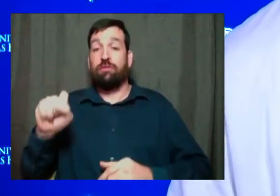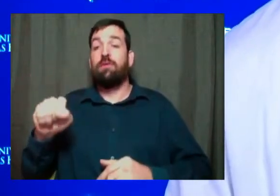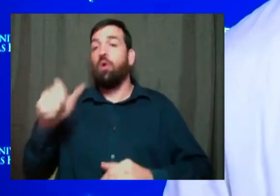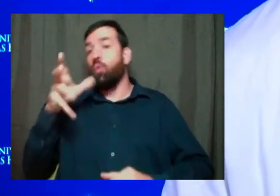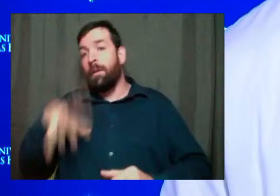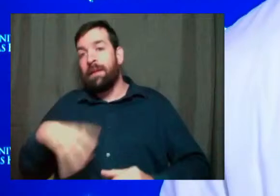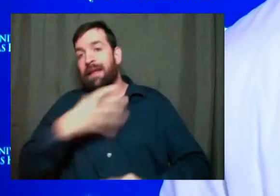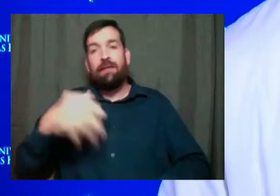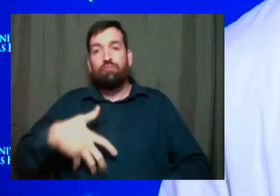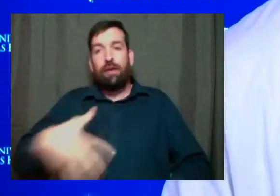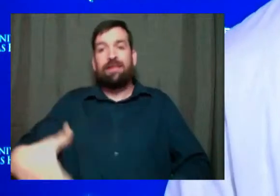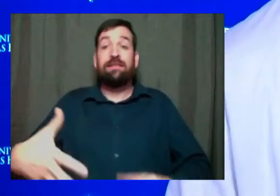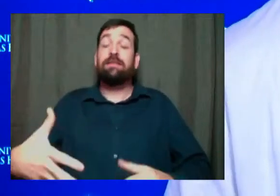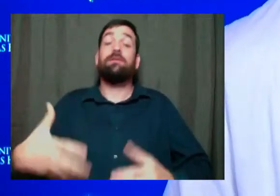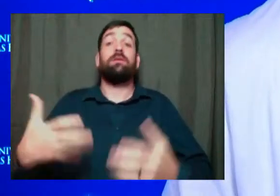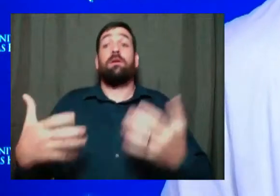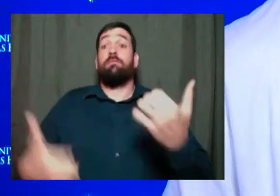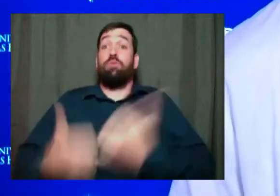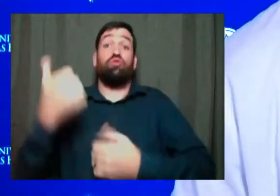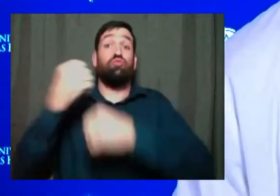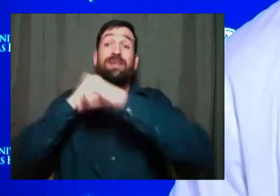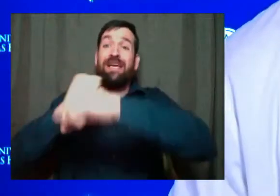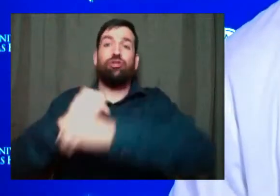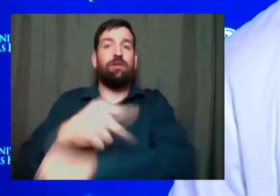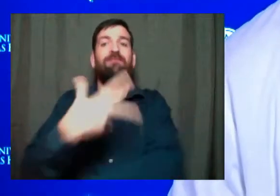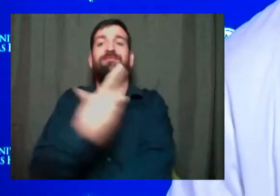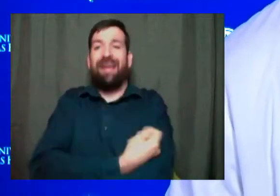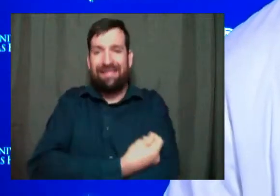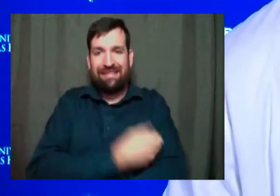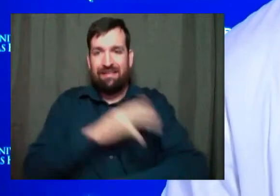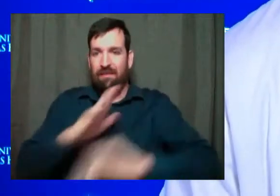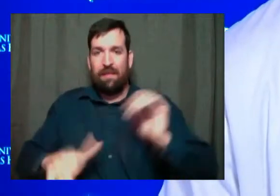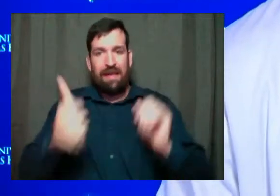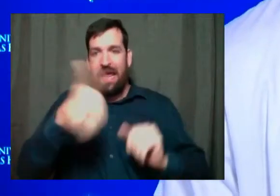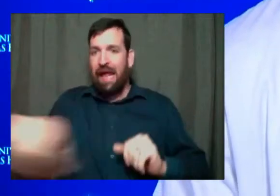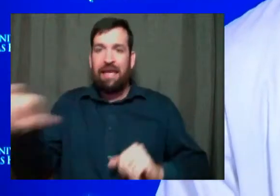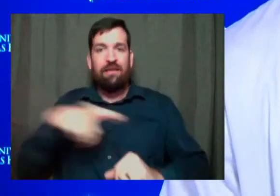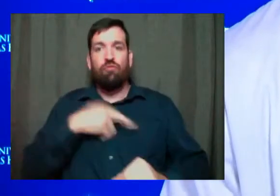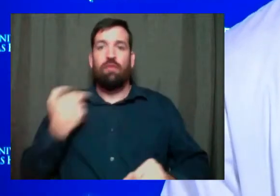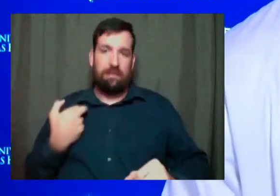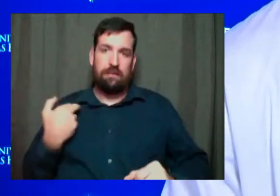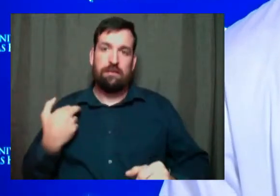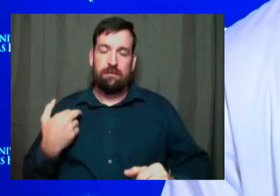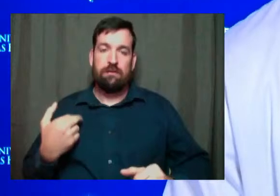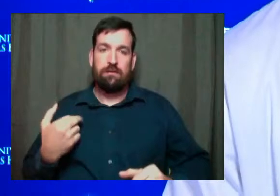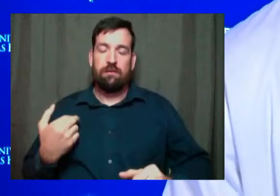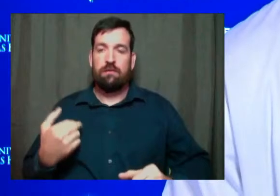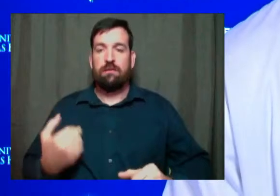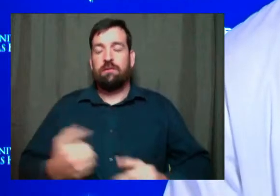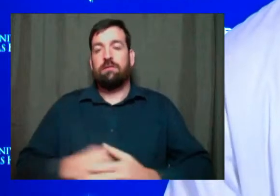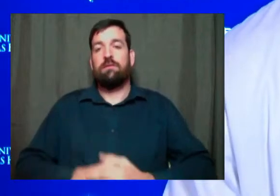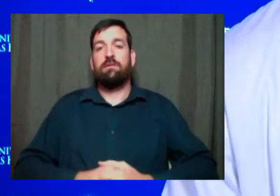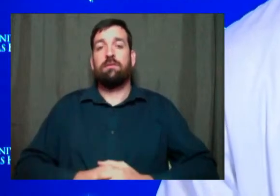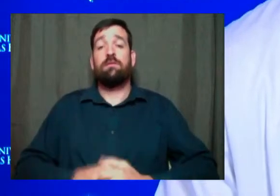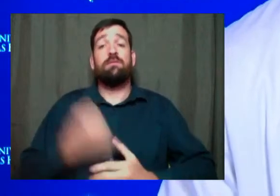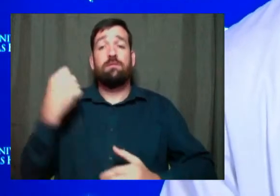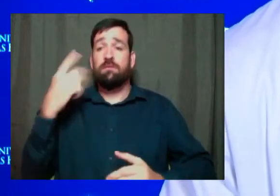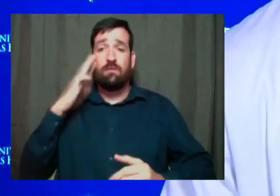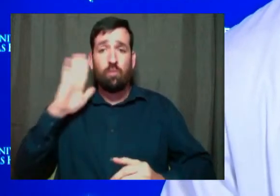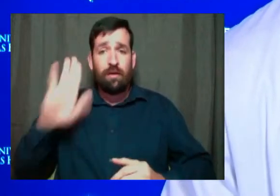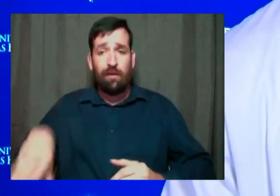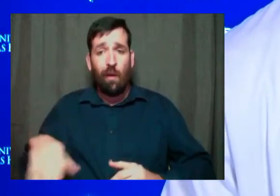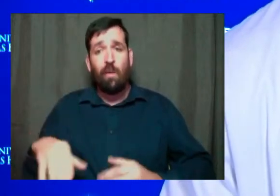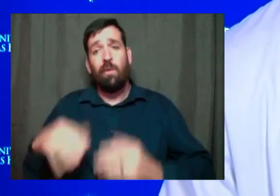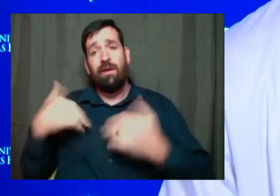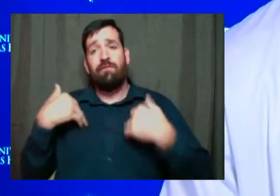far greater protection than any of the risks that they can give you or provide. And we know they offer that protection against